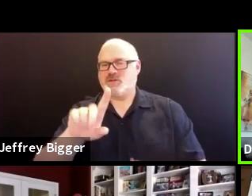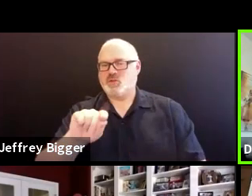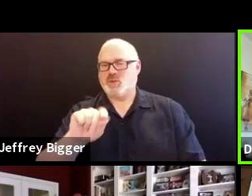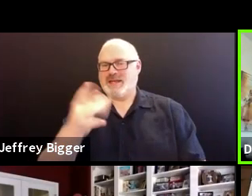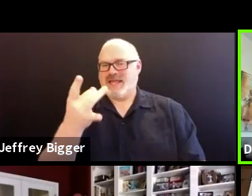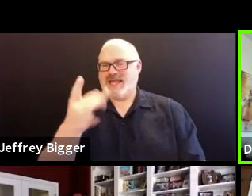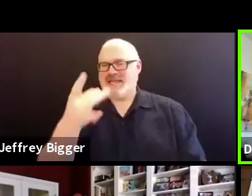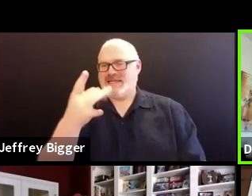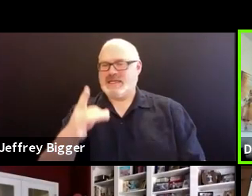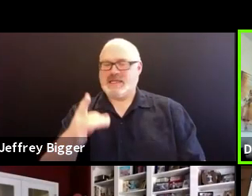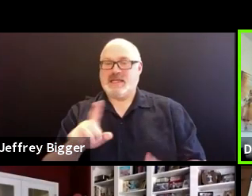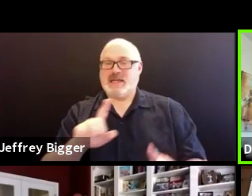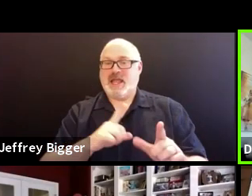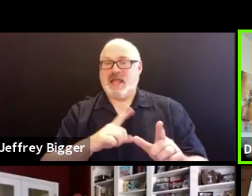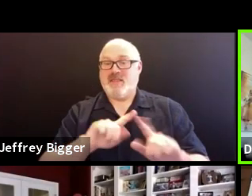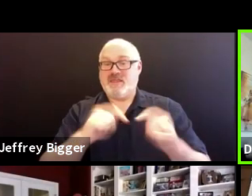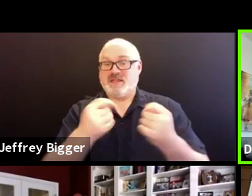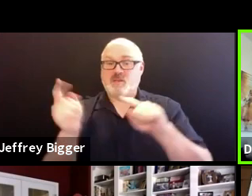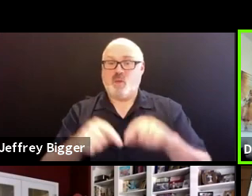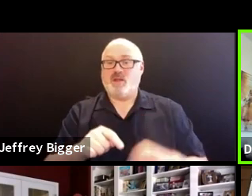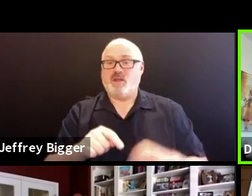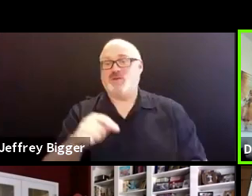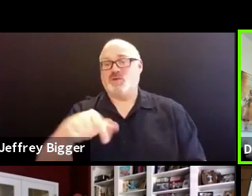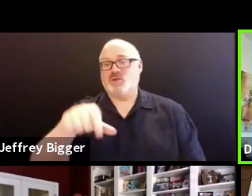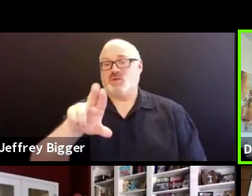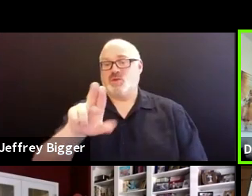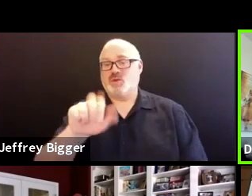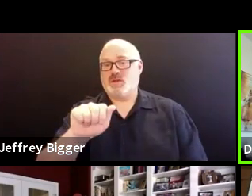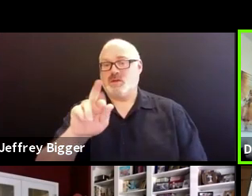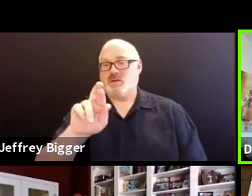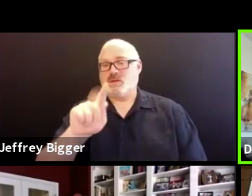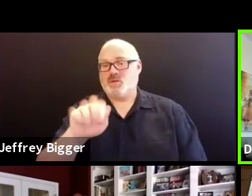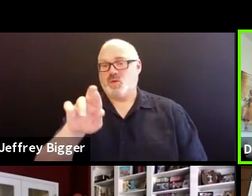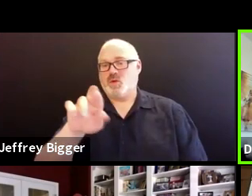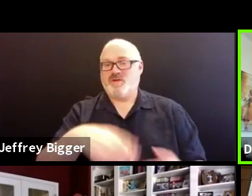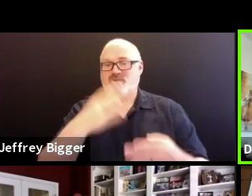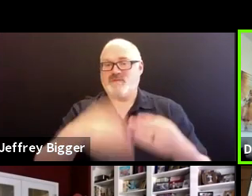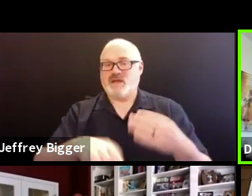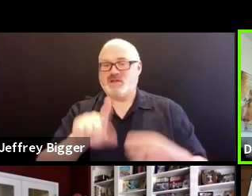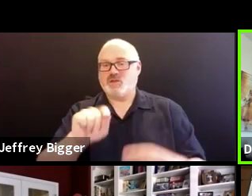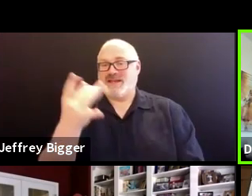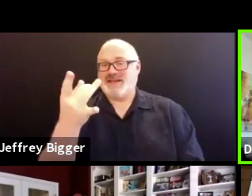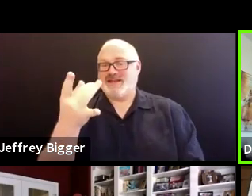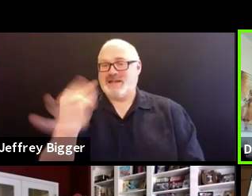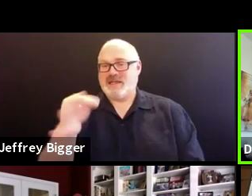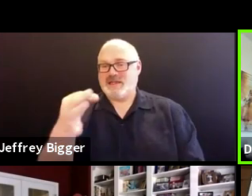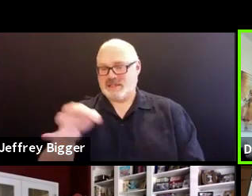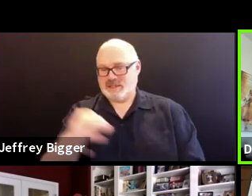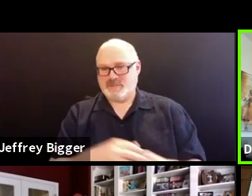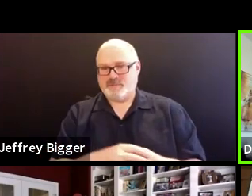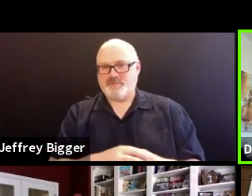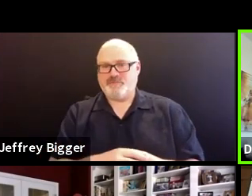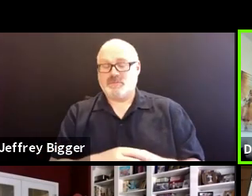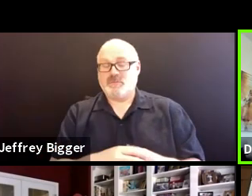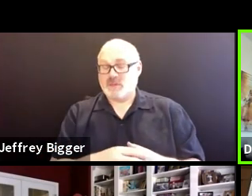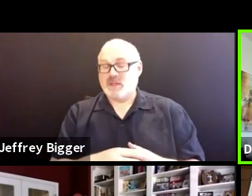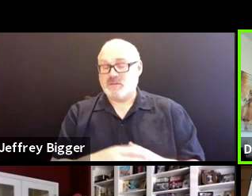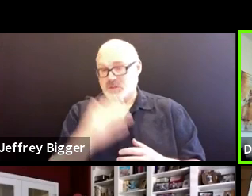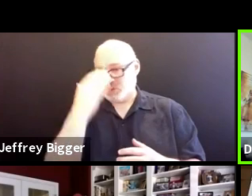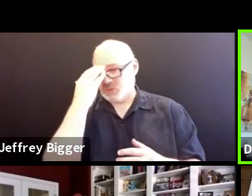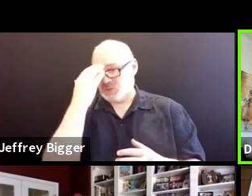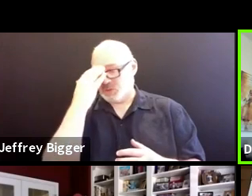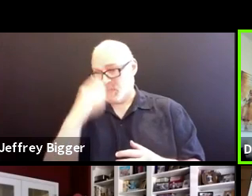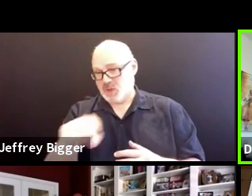then the team made it to the quarterfinals in 2019. All kidding aside, as you all